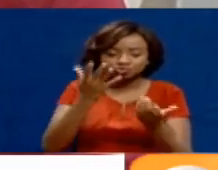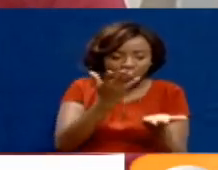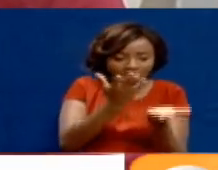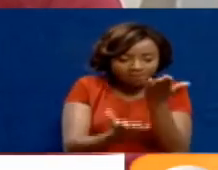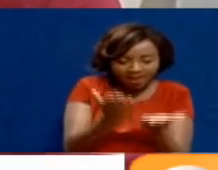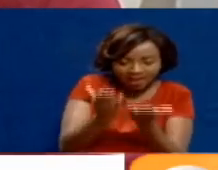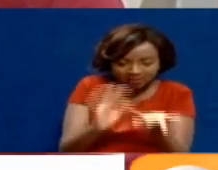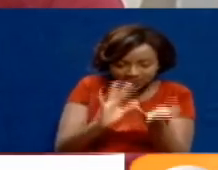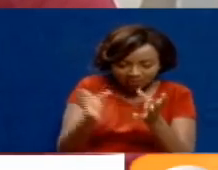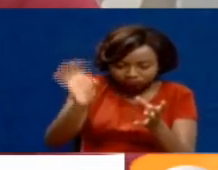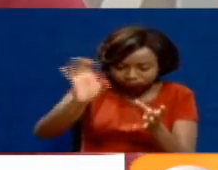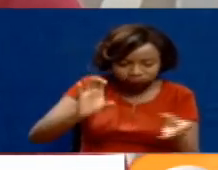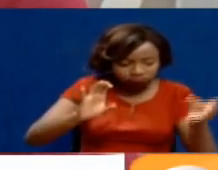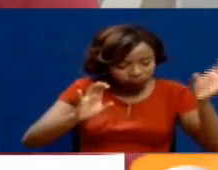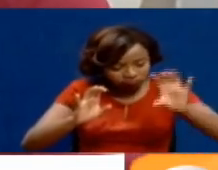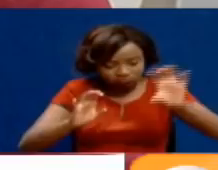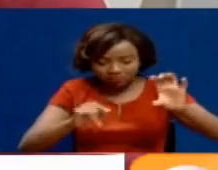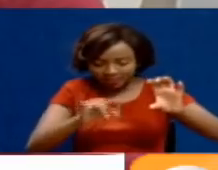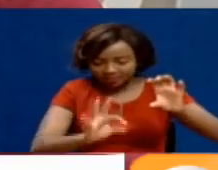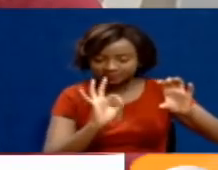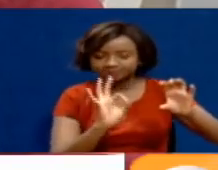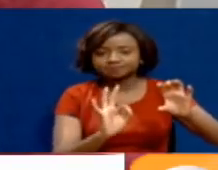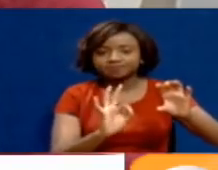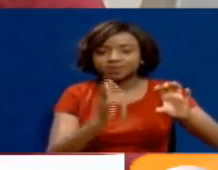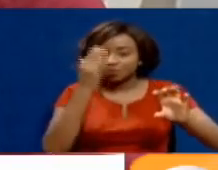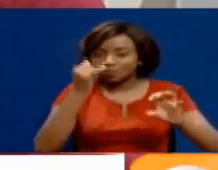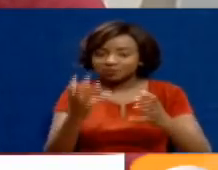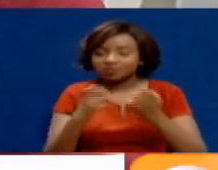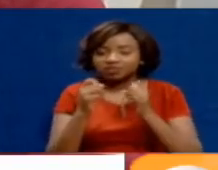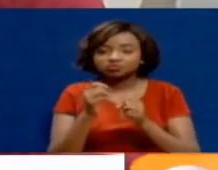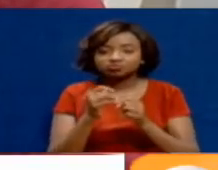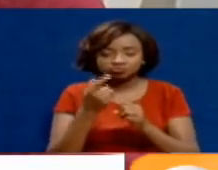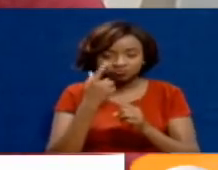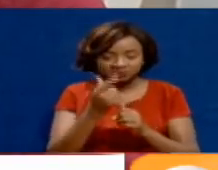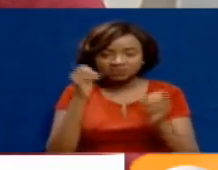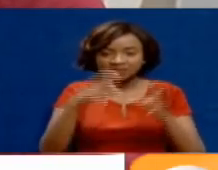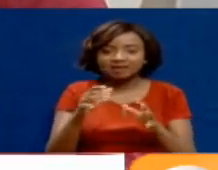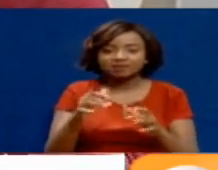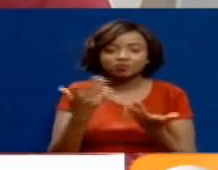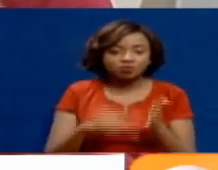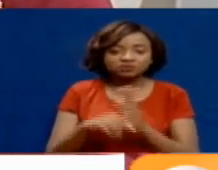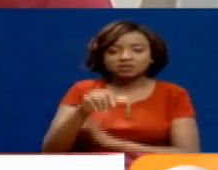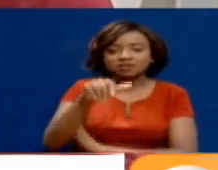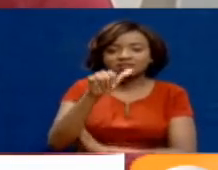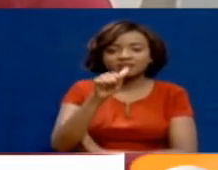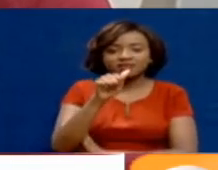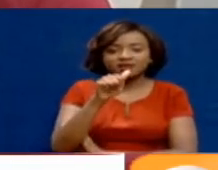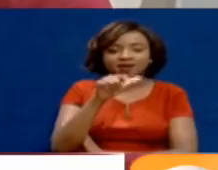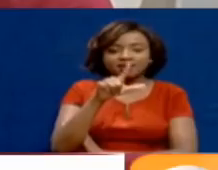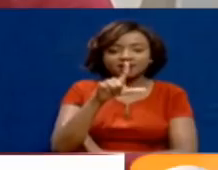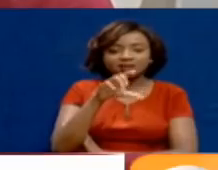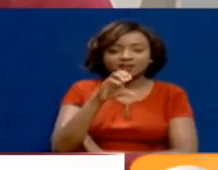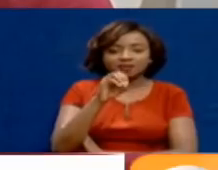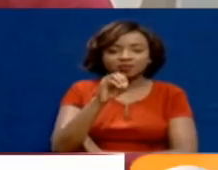measuring cylinders and all that, because you have to ensure that the alcohol content in this mix or concoction is at